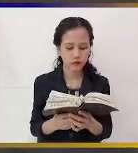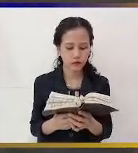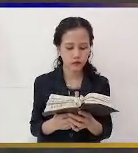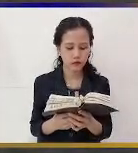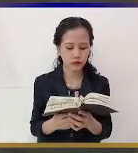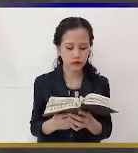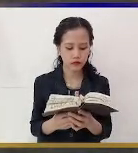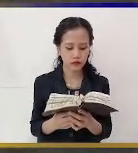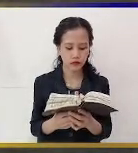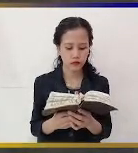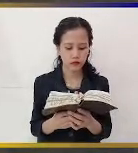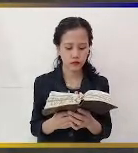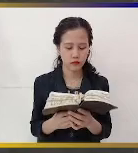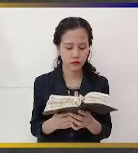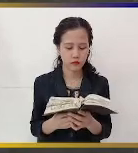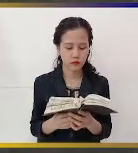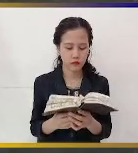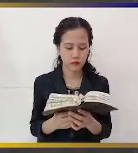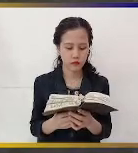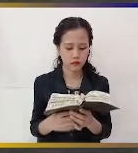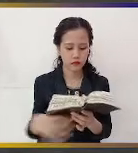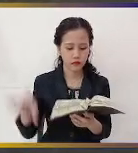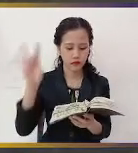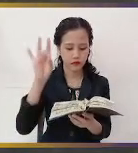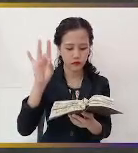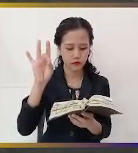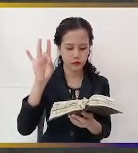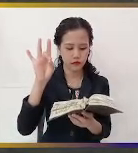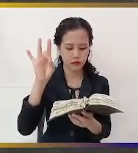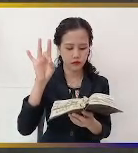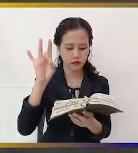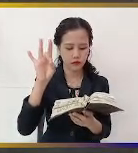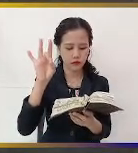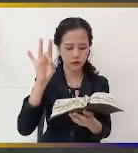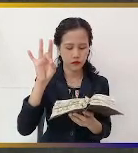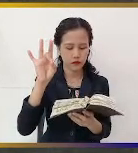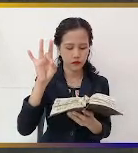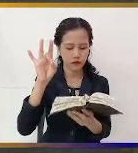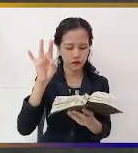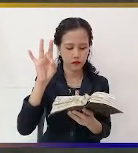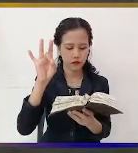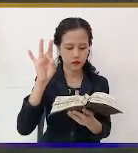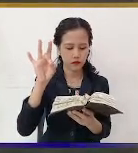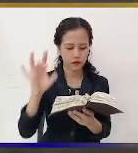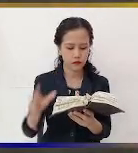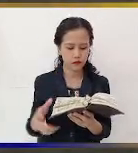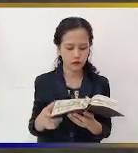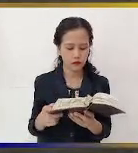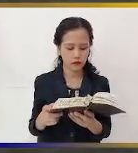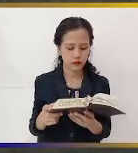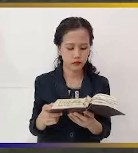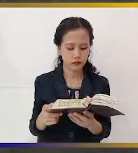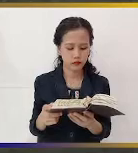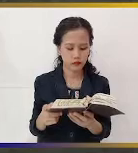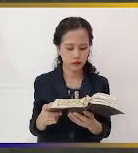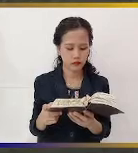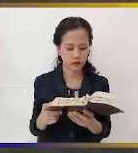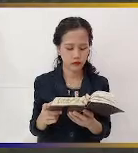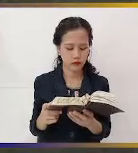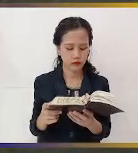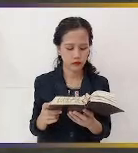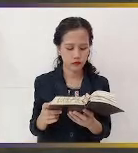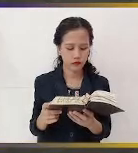thy servant is in the midst of thy people which thou hast chosen, a great people that cannot be numbered nor